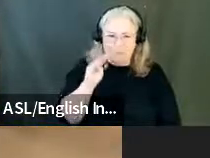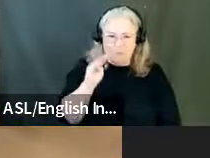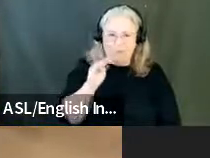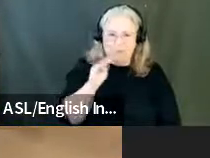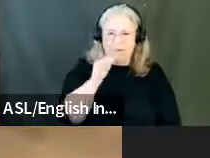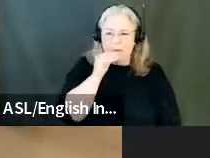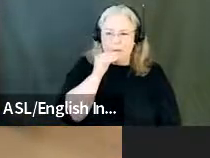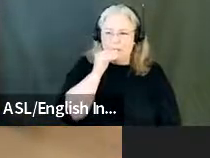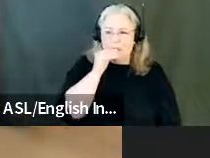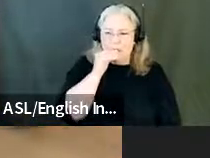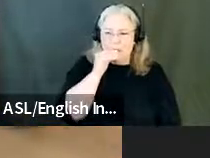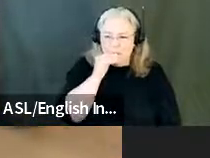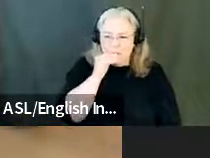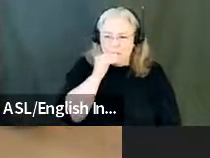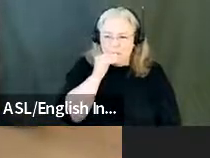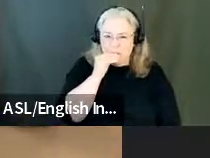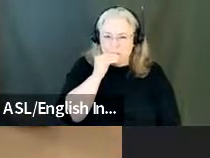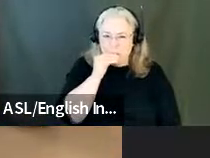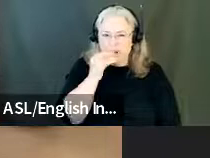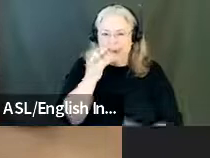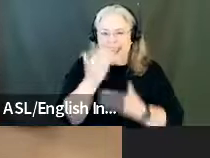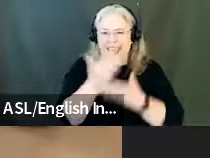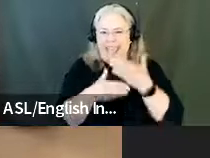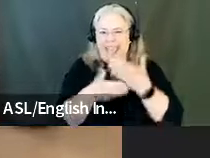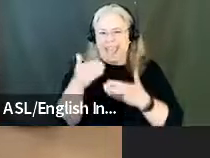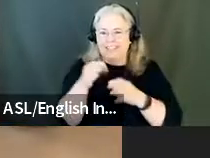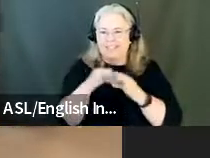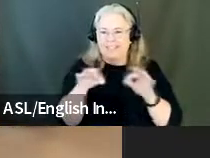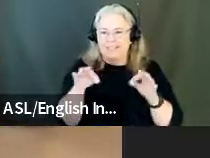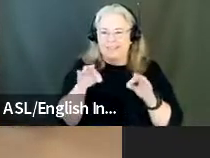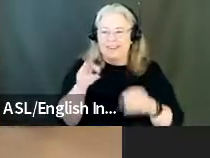target. So now it's a hands-free marshmallow shooter.